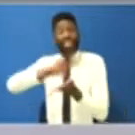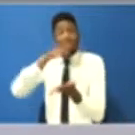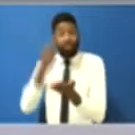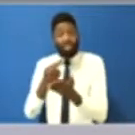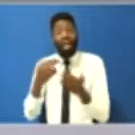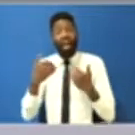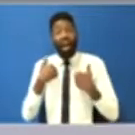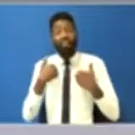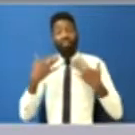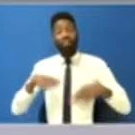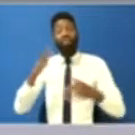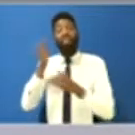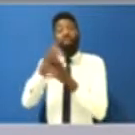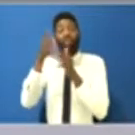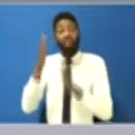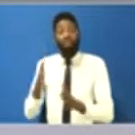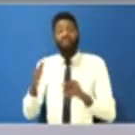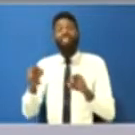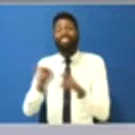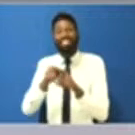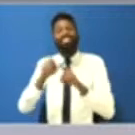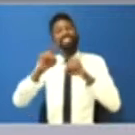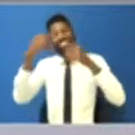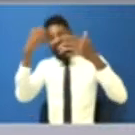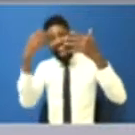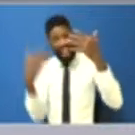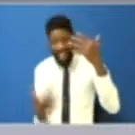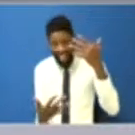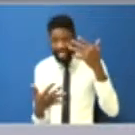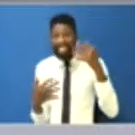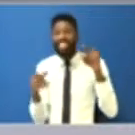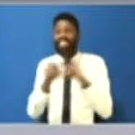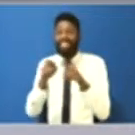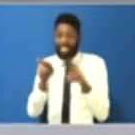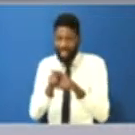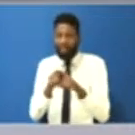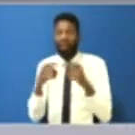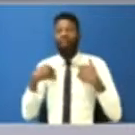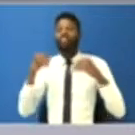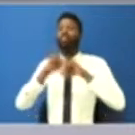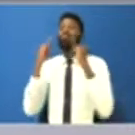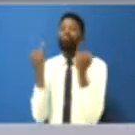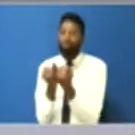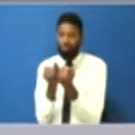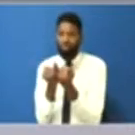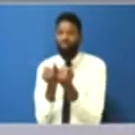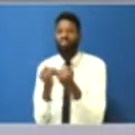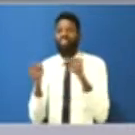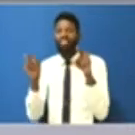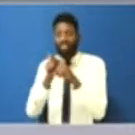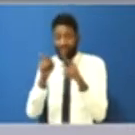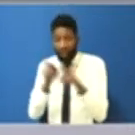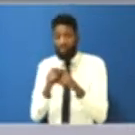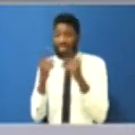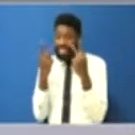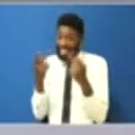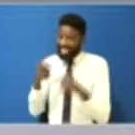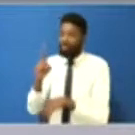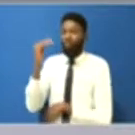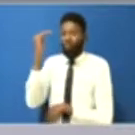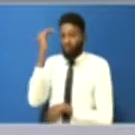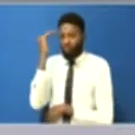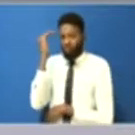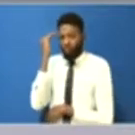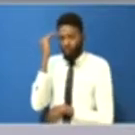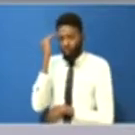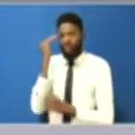diplomats and you know the ambassador to see uh intimidation of institutions one revoking and revoking it to see then you know that there's